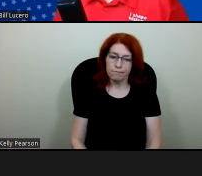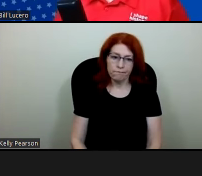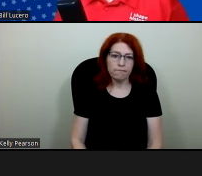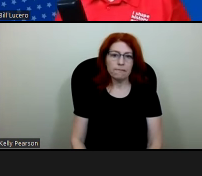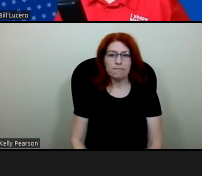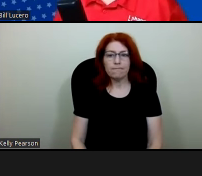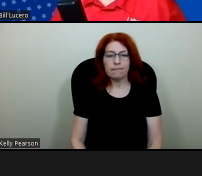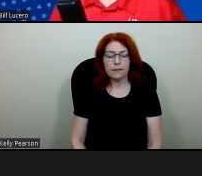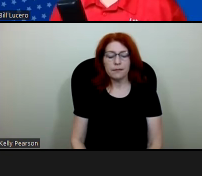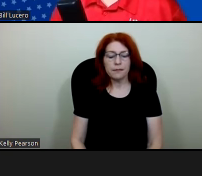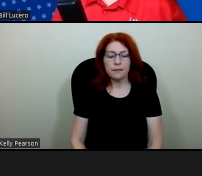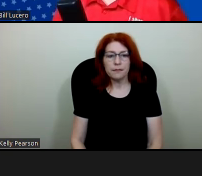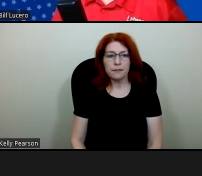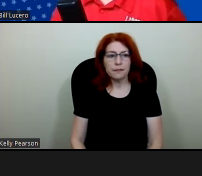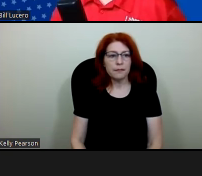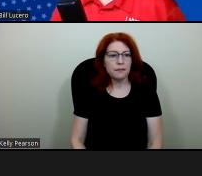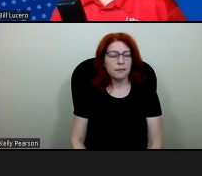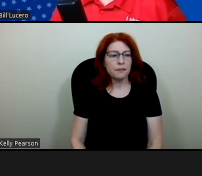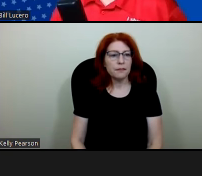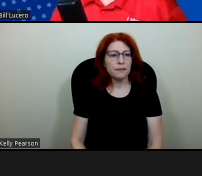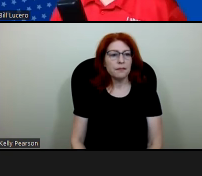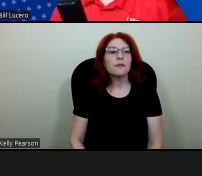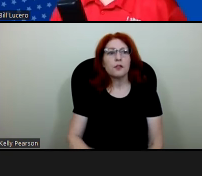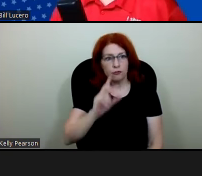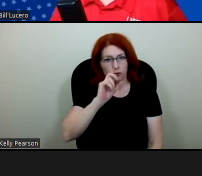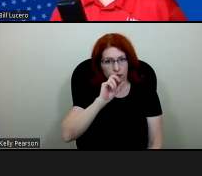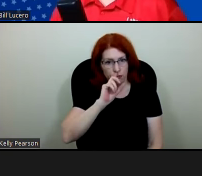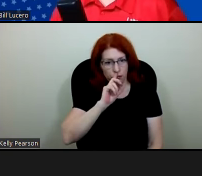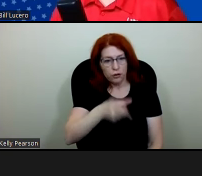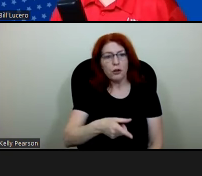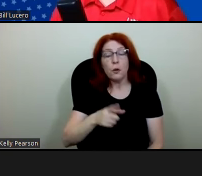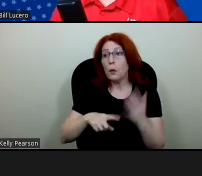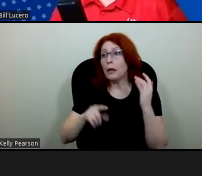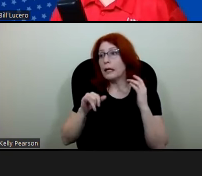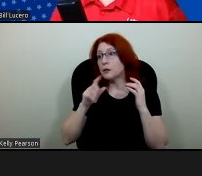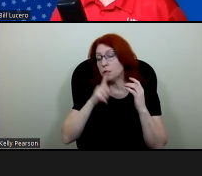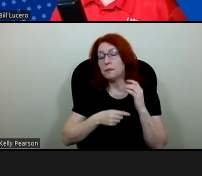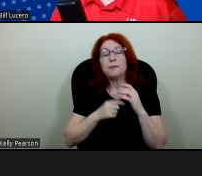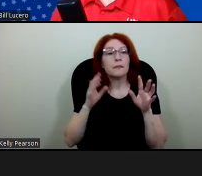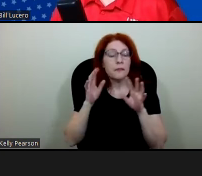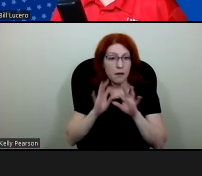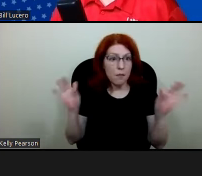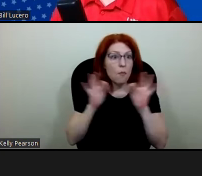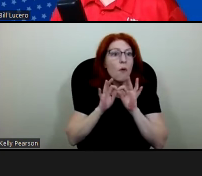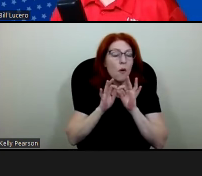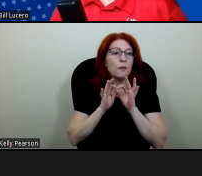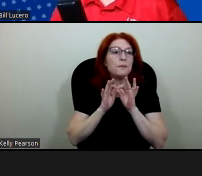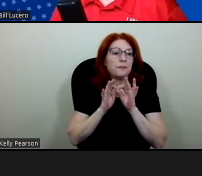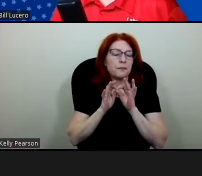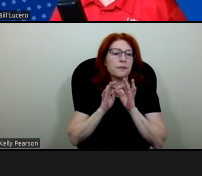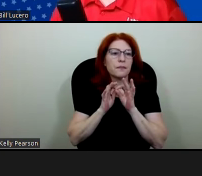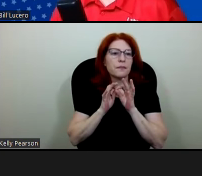So what is true? It is true. Very important, everyone. So it's just